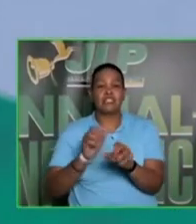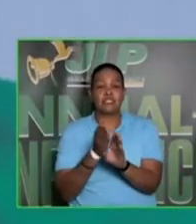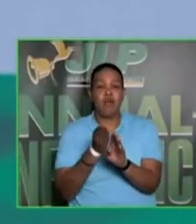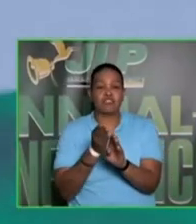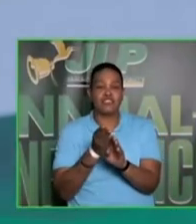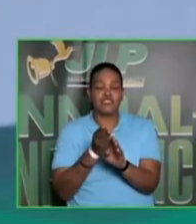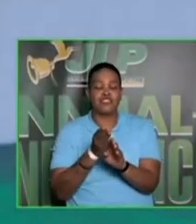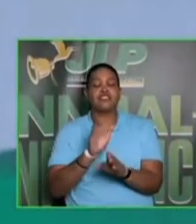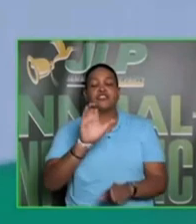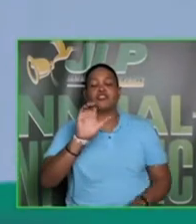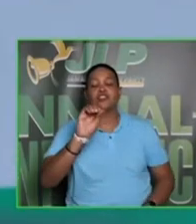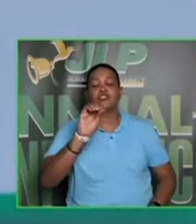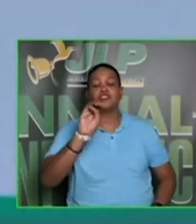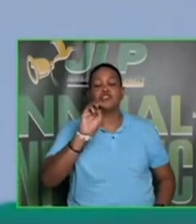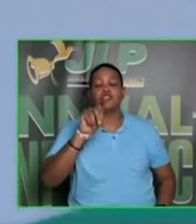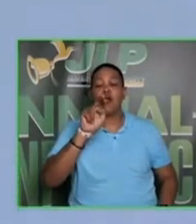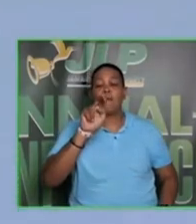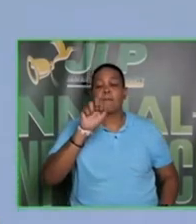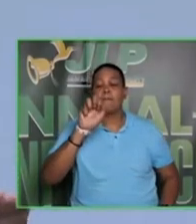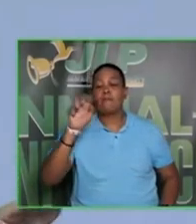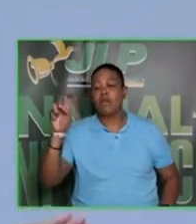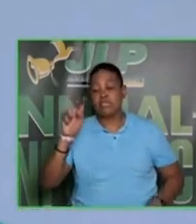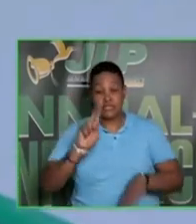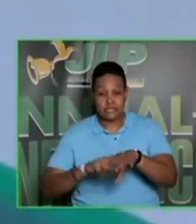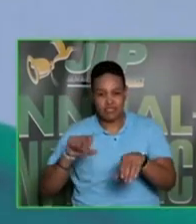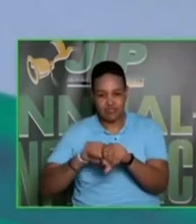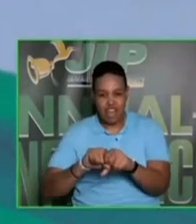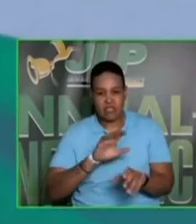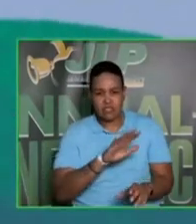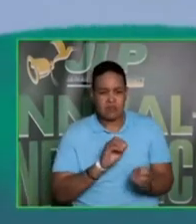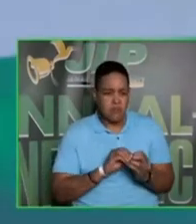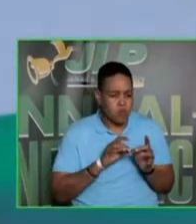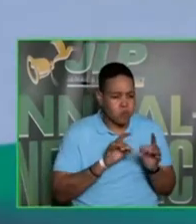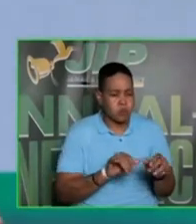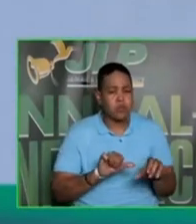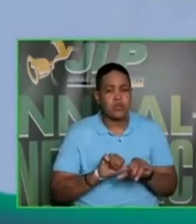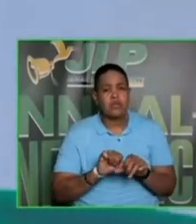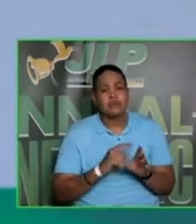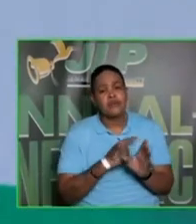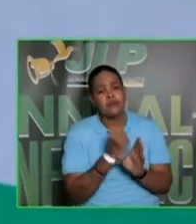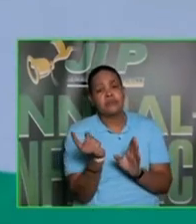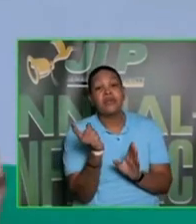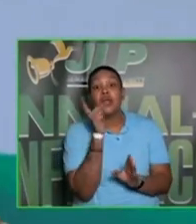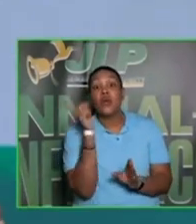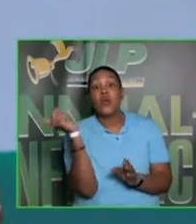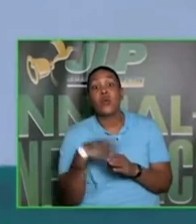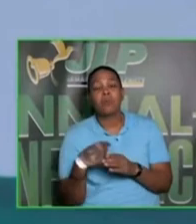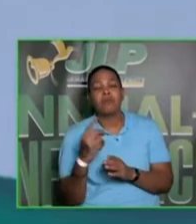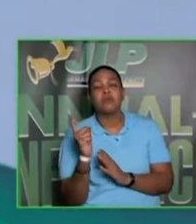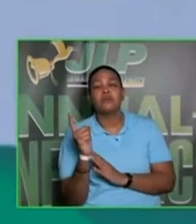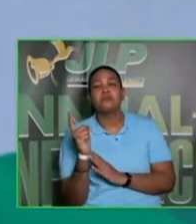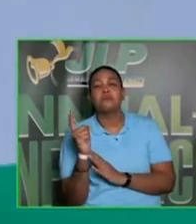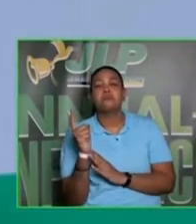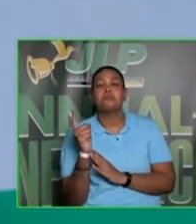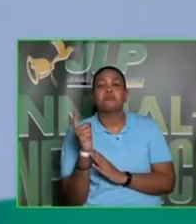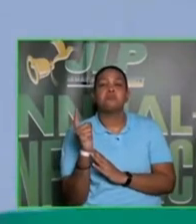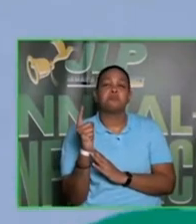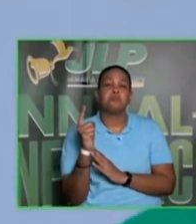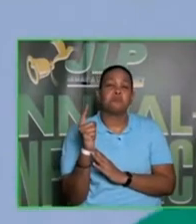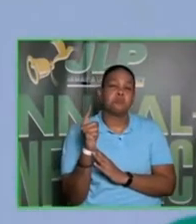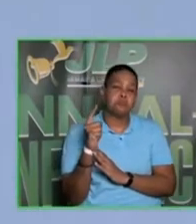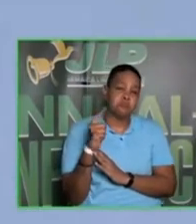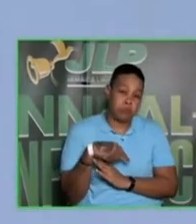compressed natural gas, that are far more efficient, that reduce the theft of fuel, and